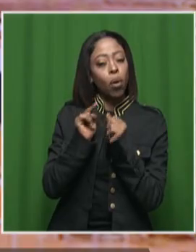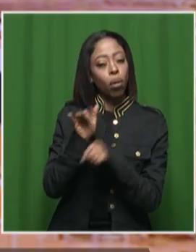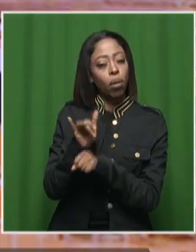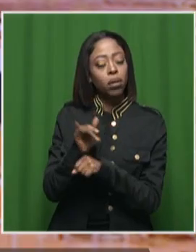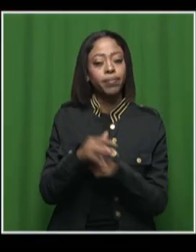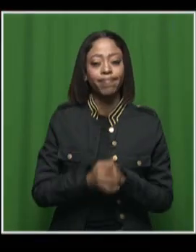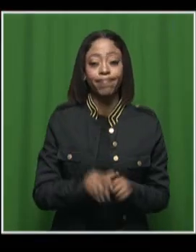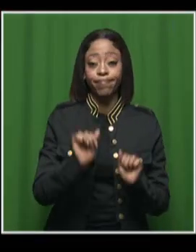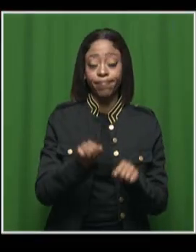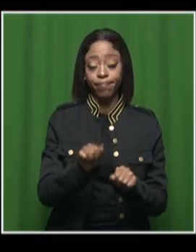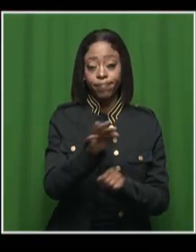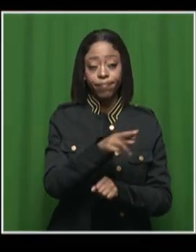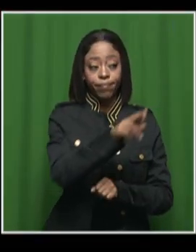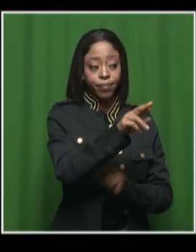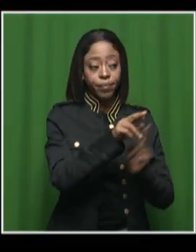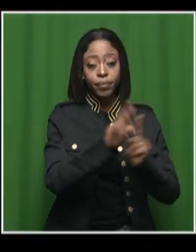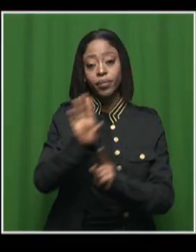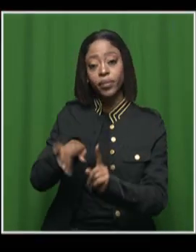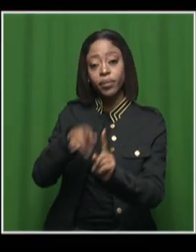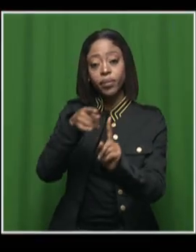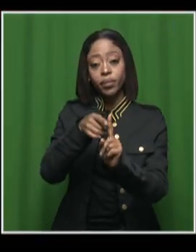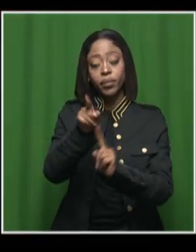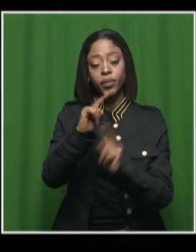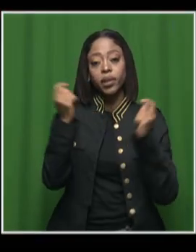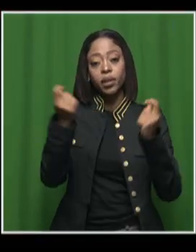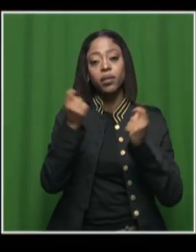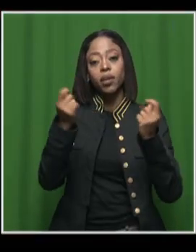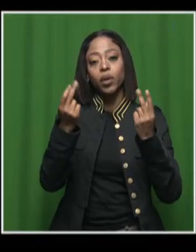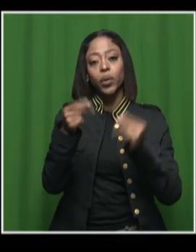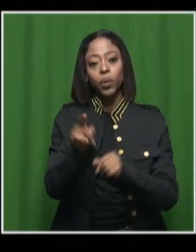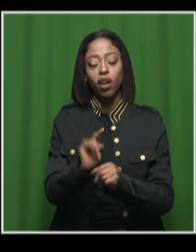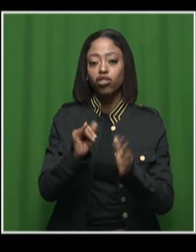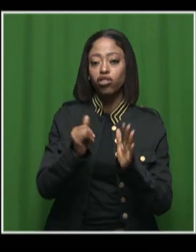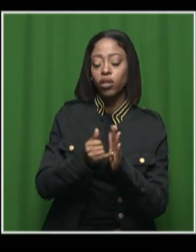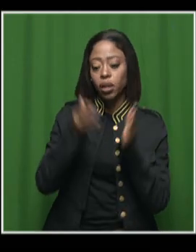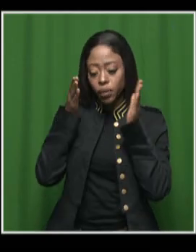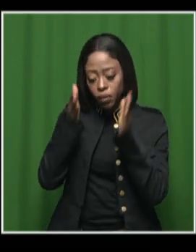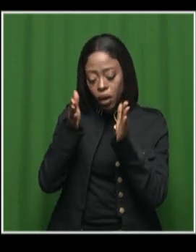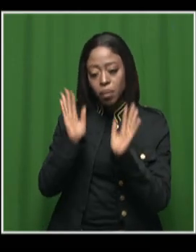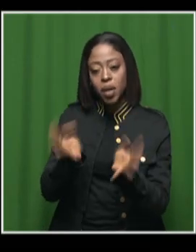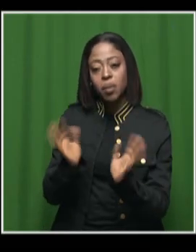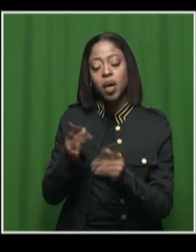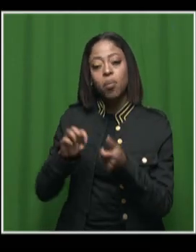So the aim of this event is to not only dwell on